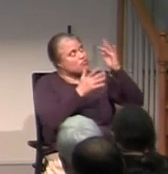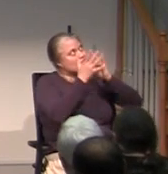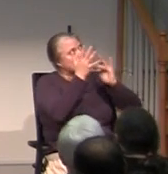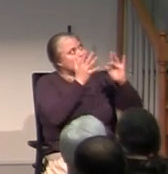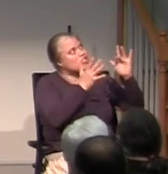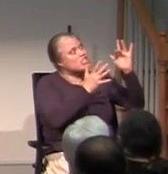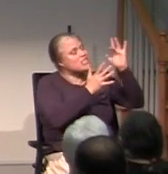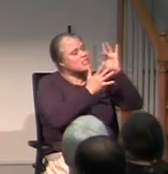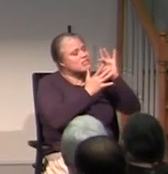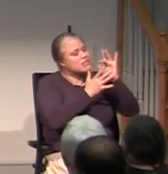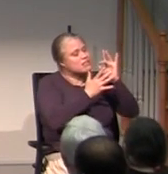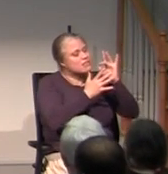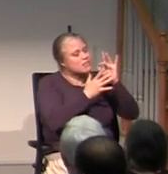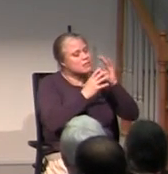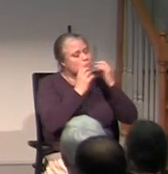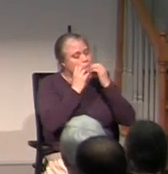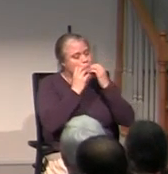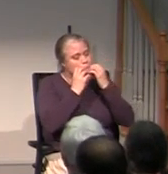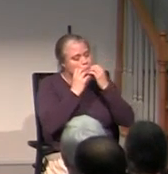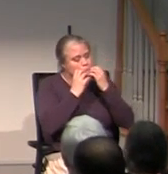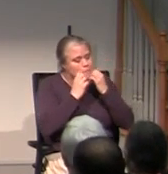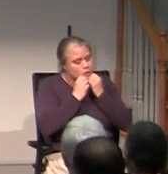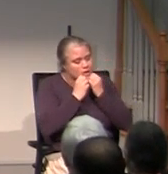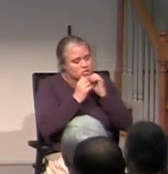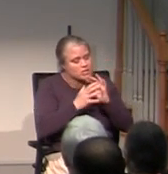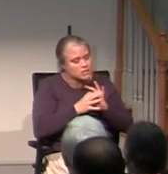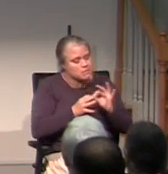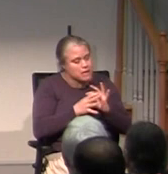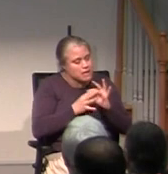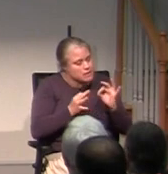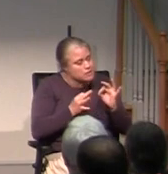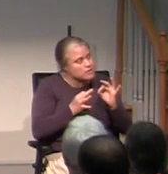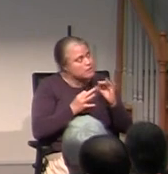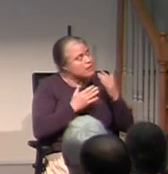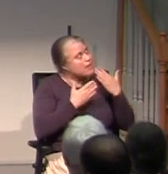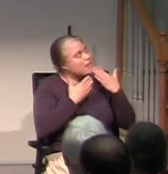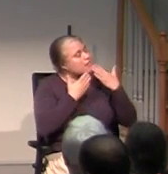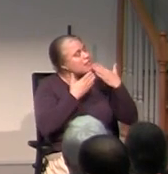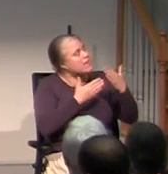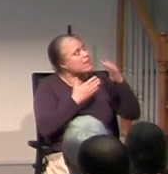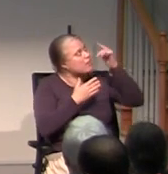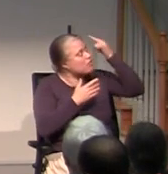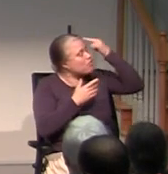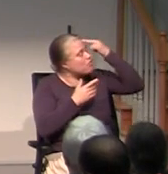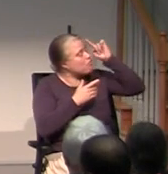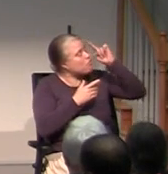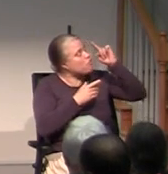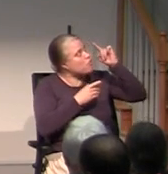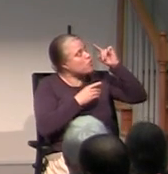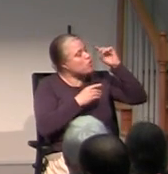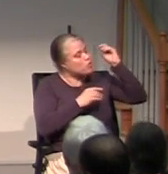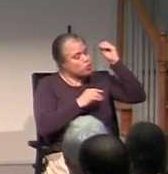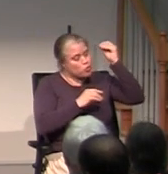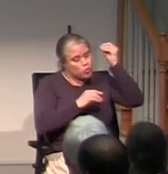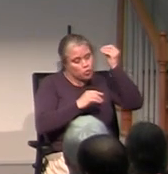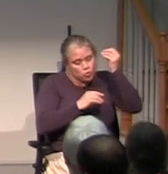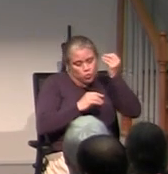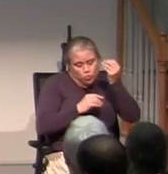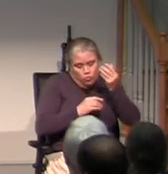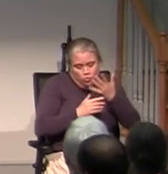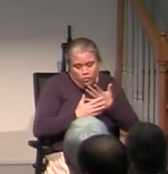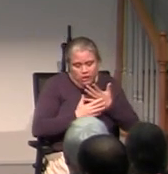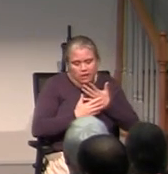this precious message. Thank you for your abounding grace in promising to renew the